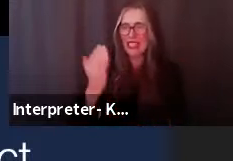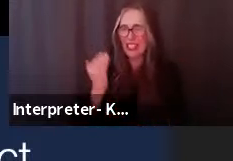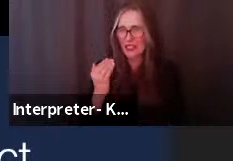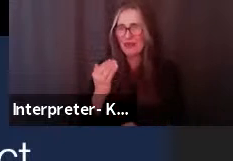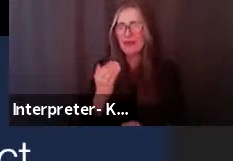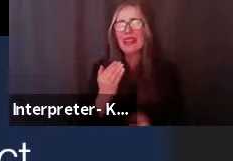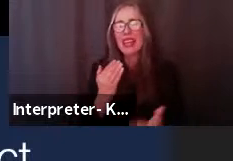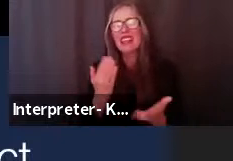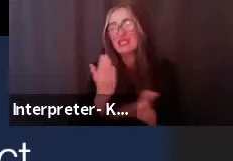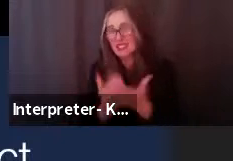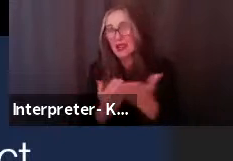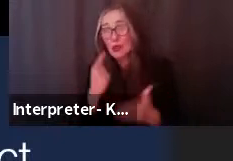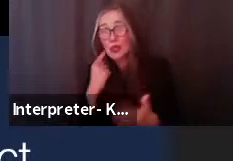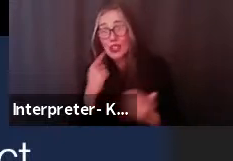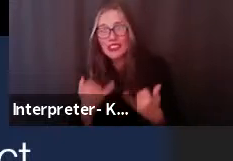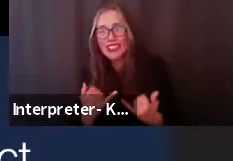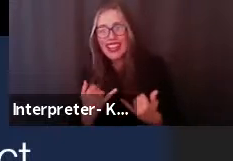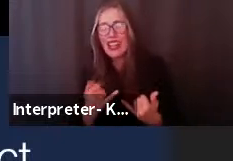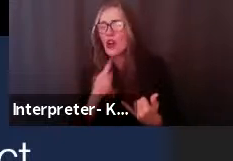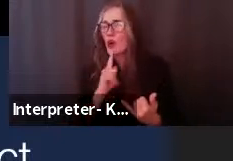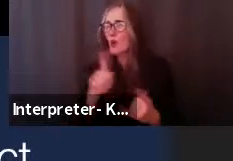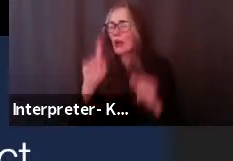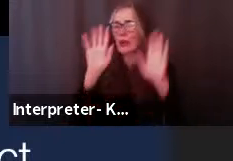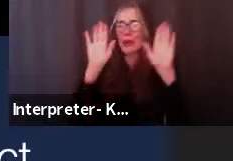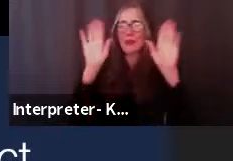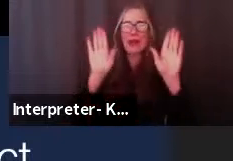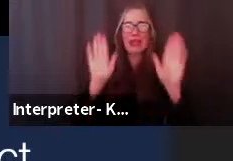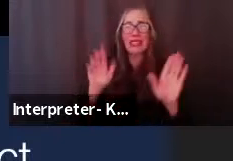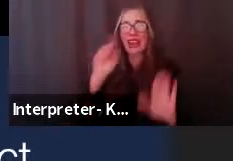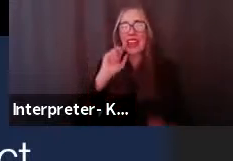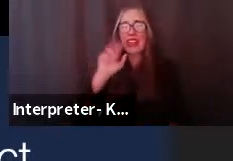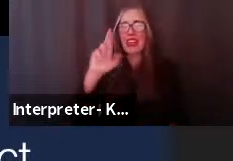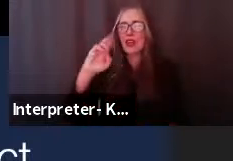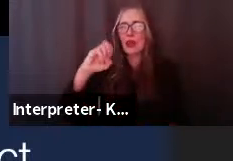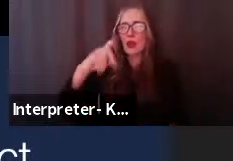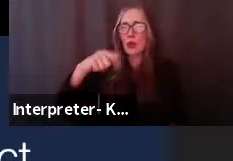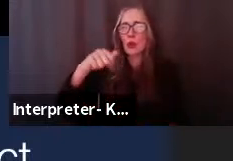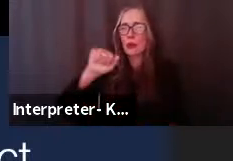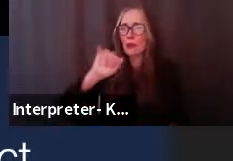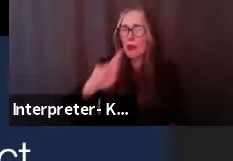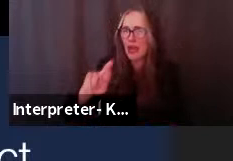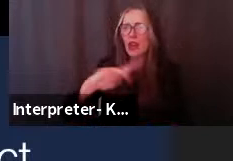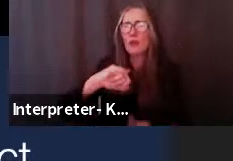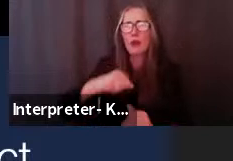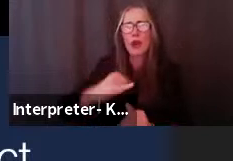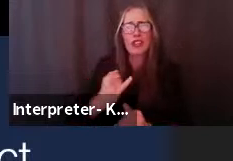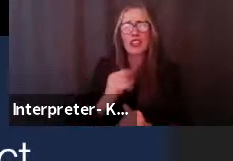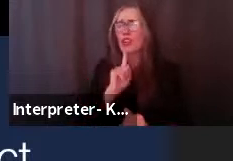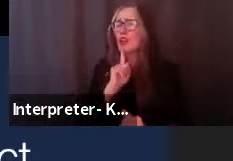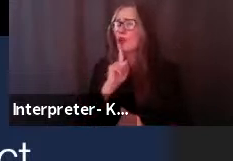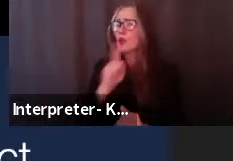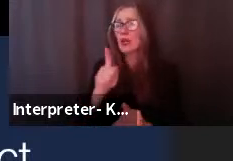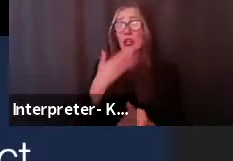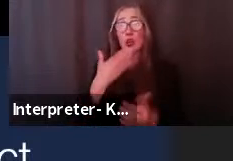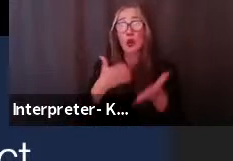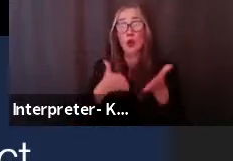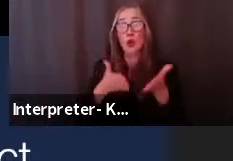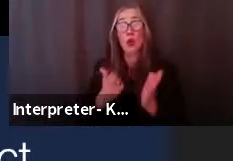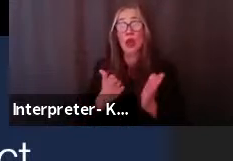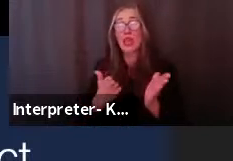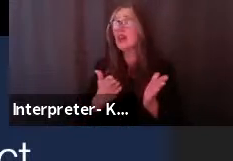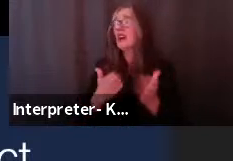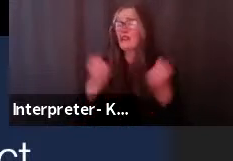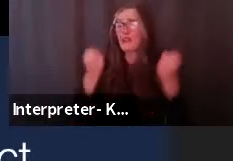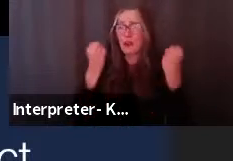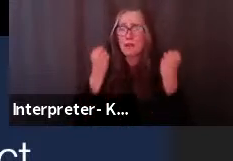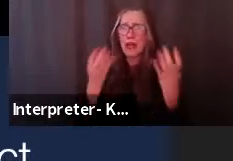others so um it's been amazing really the repair project has been um i think a platform for bringing together scholars from a number